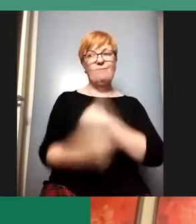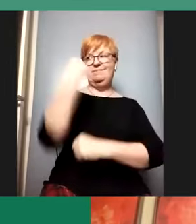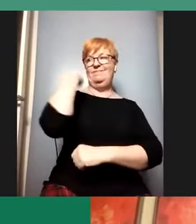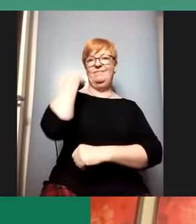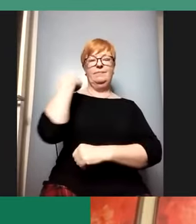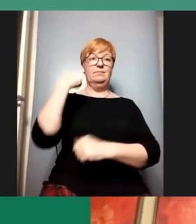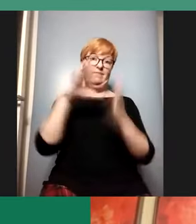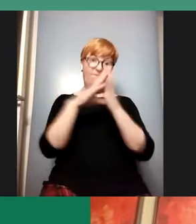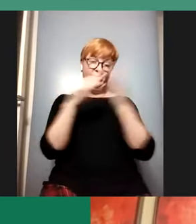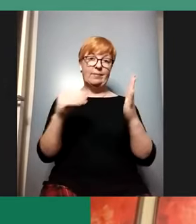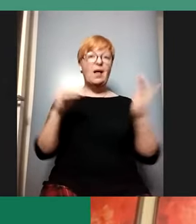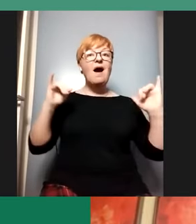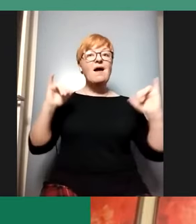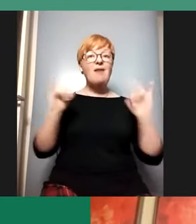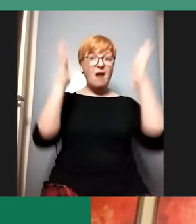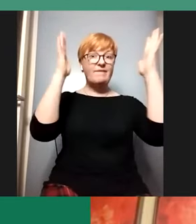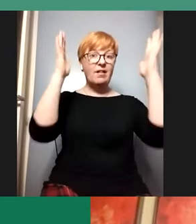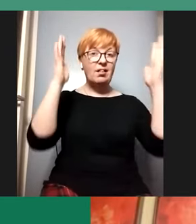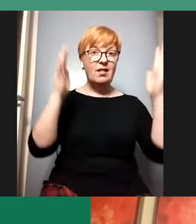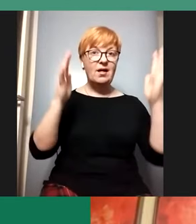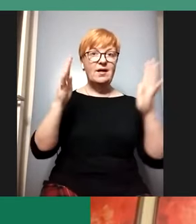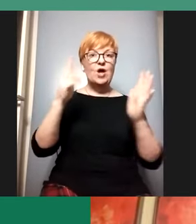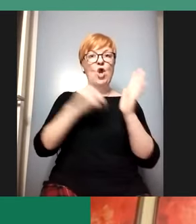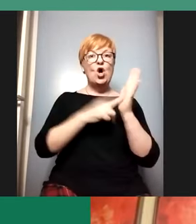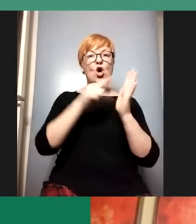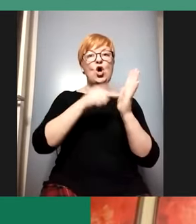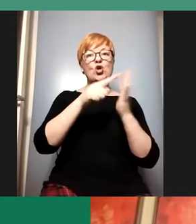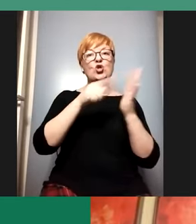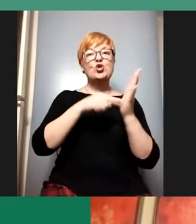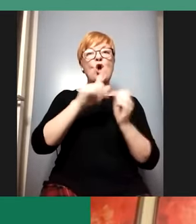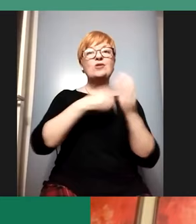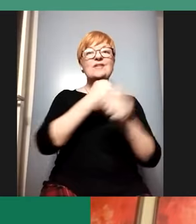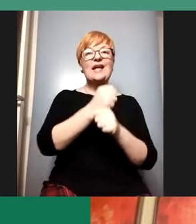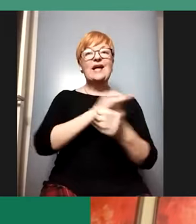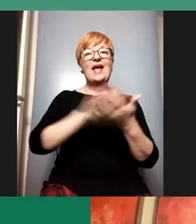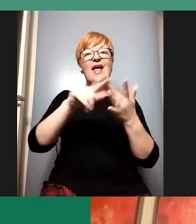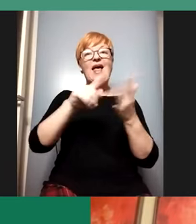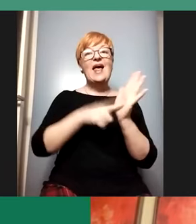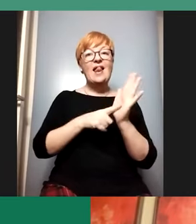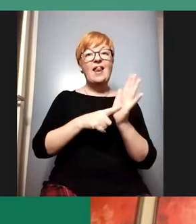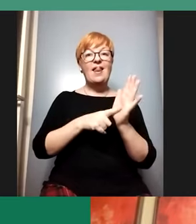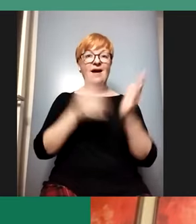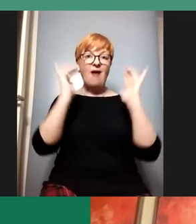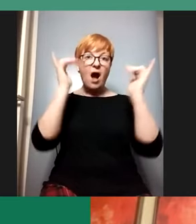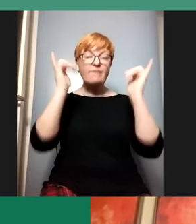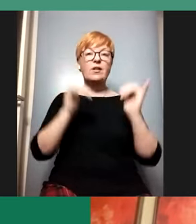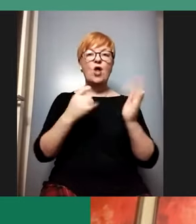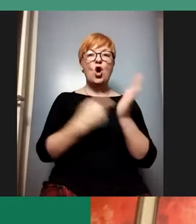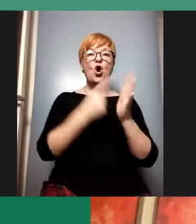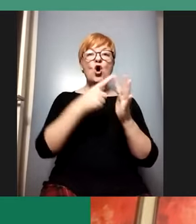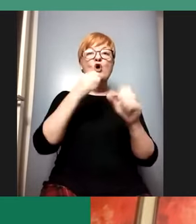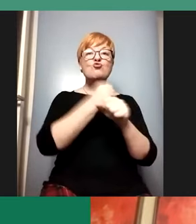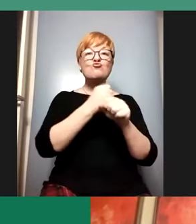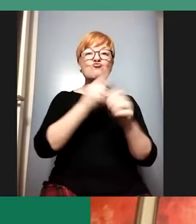know, we got the Notting Hill Carnival, we got a lot of, we got reggae, we got calypso in the UK, you